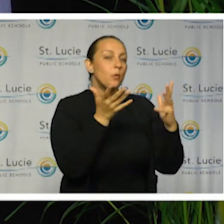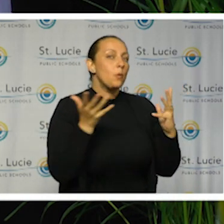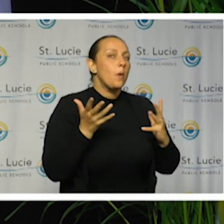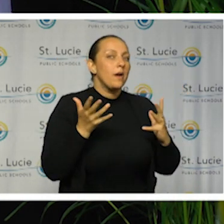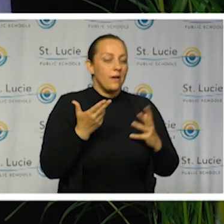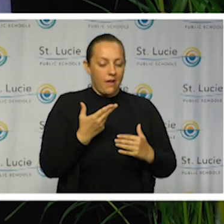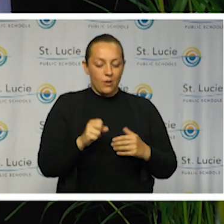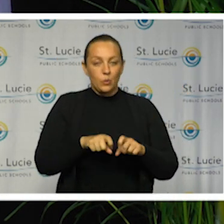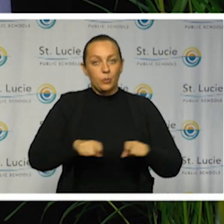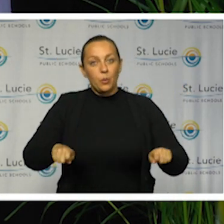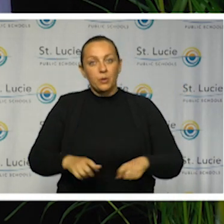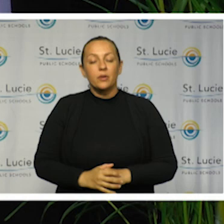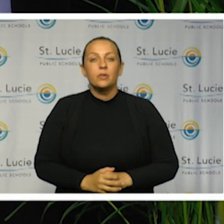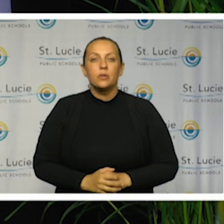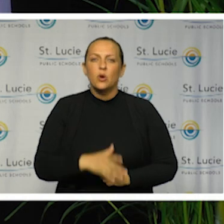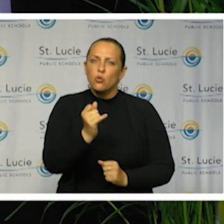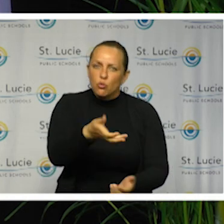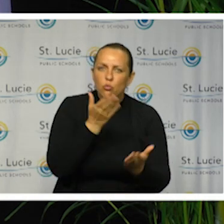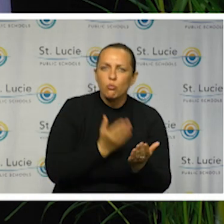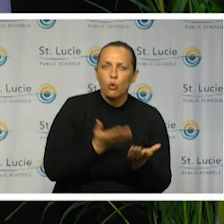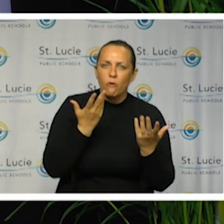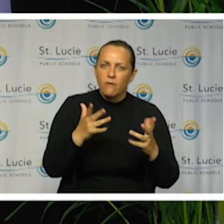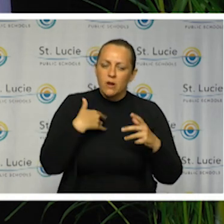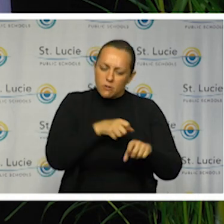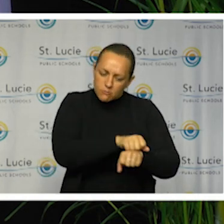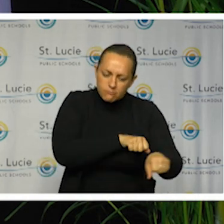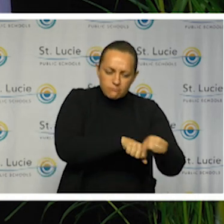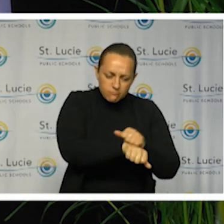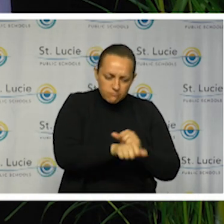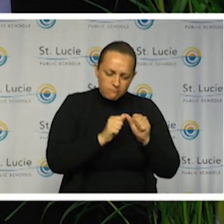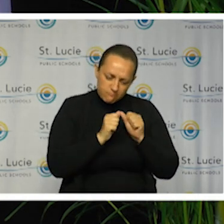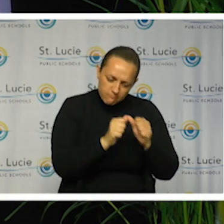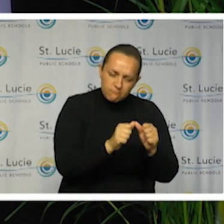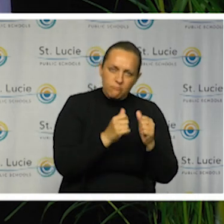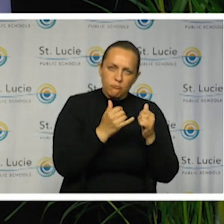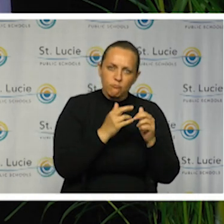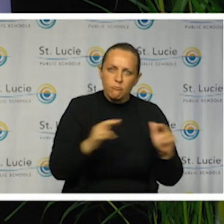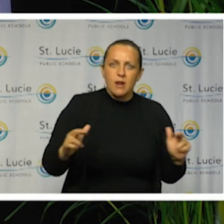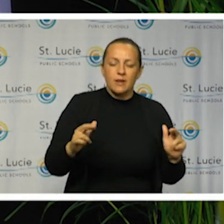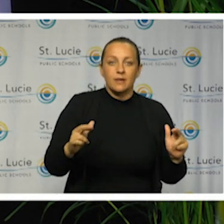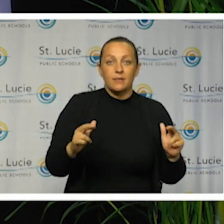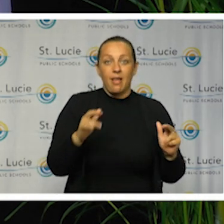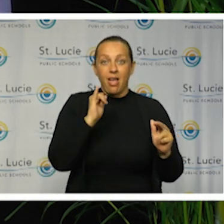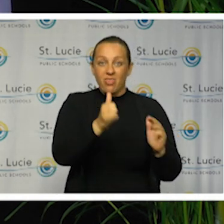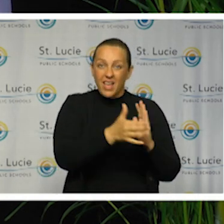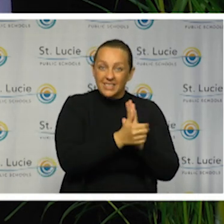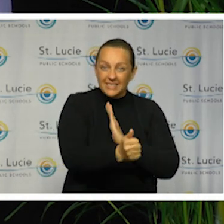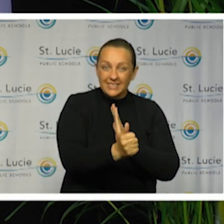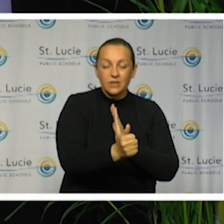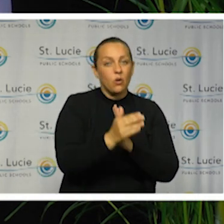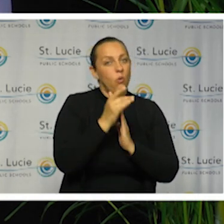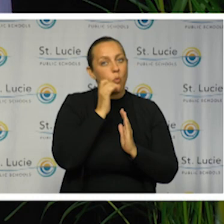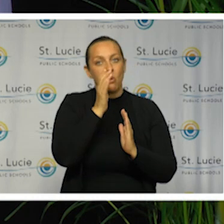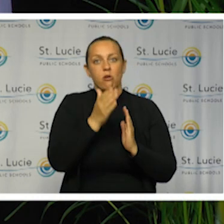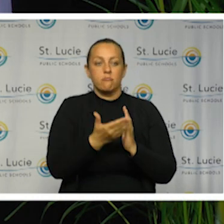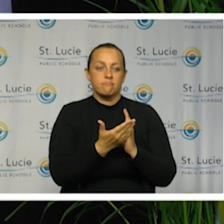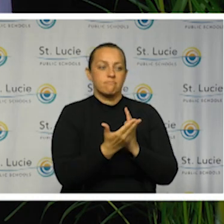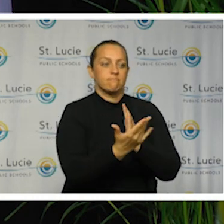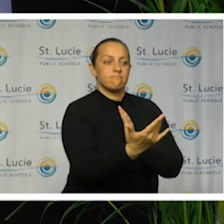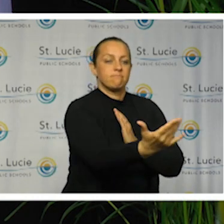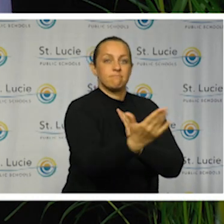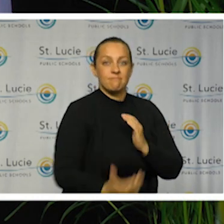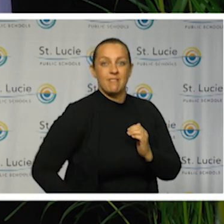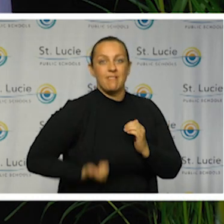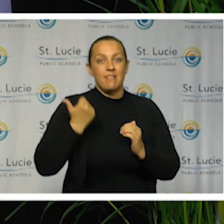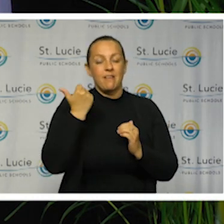diploma. You've proven yourselves to be tenacious, a trait that will serve you well throughout your lives. But what does that word